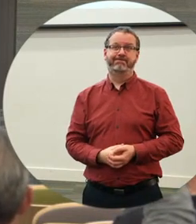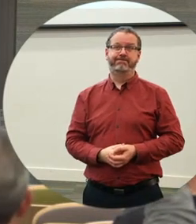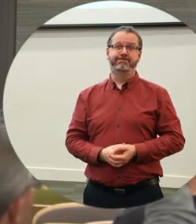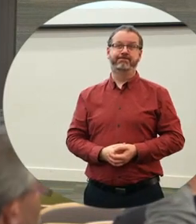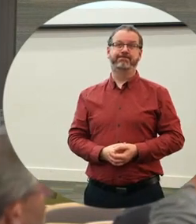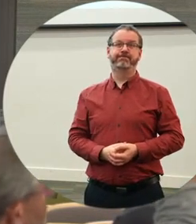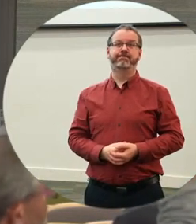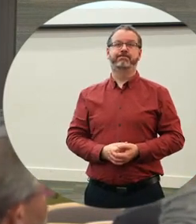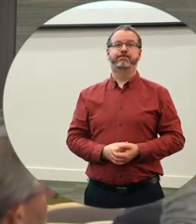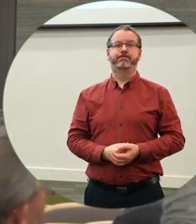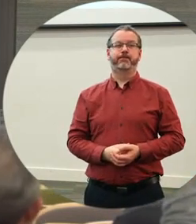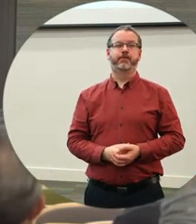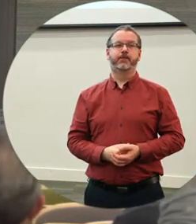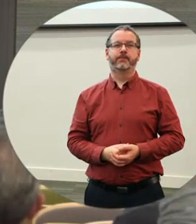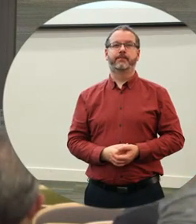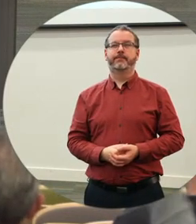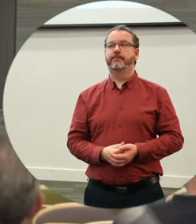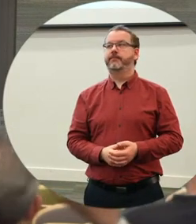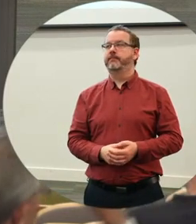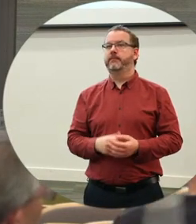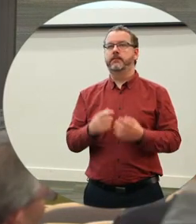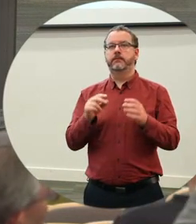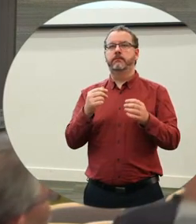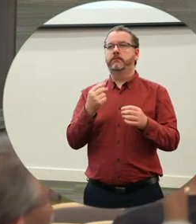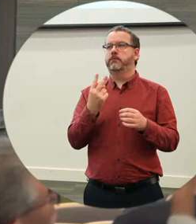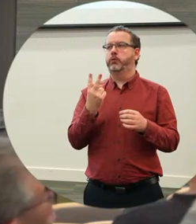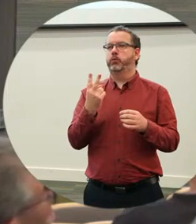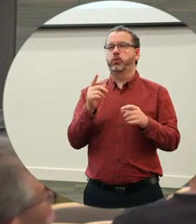There's a gentleman. Sorry, there's two here, yeah.